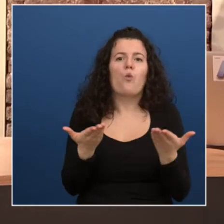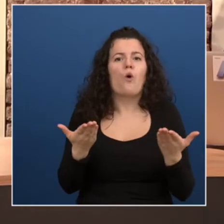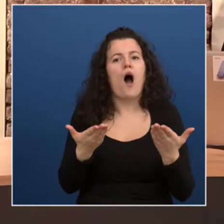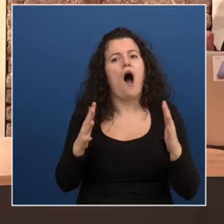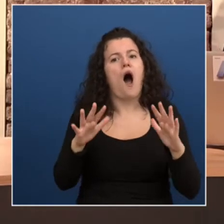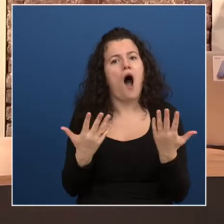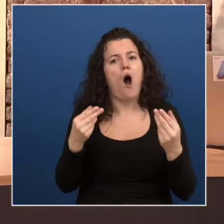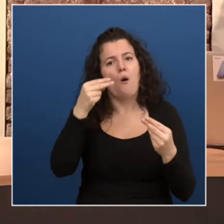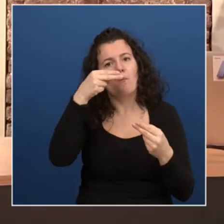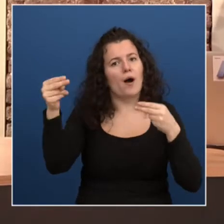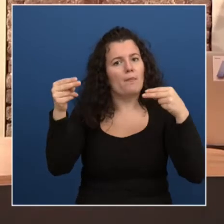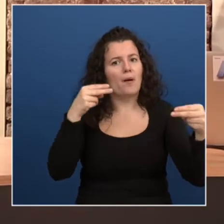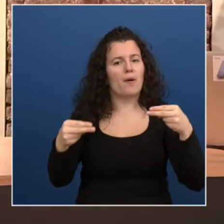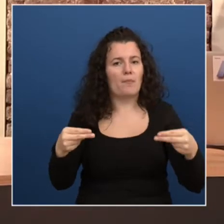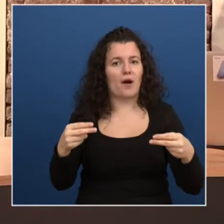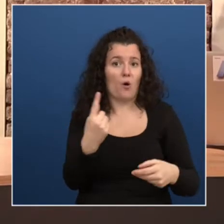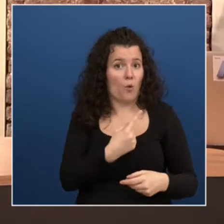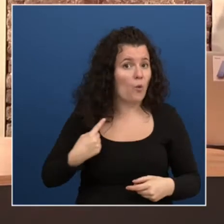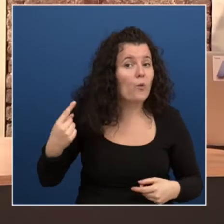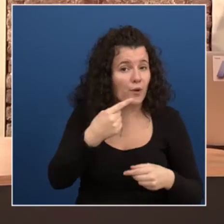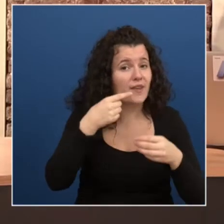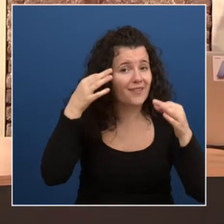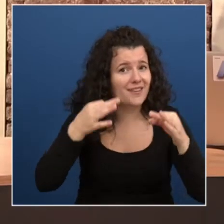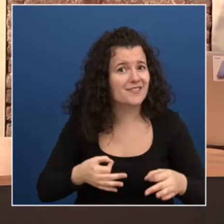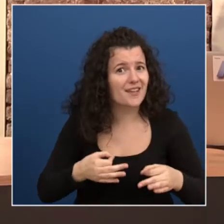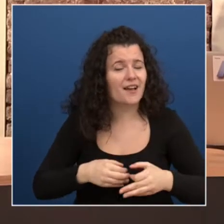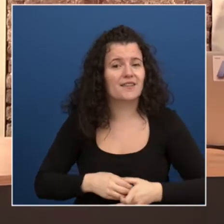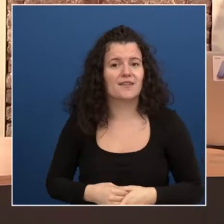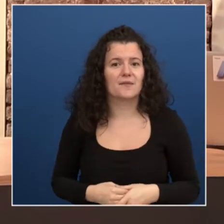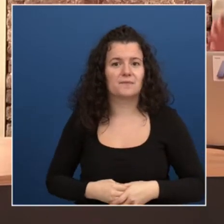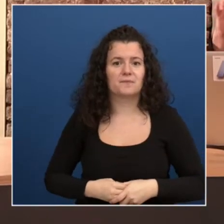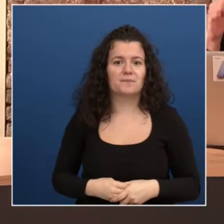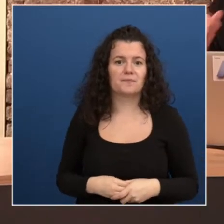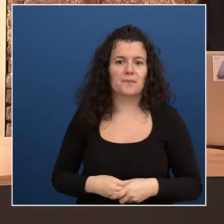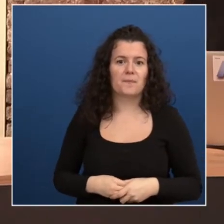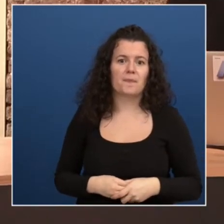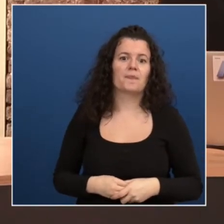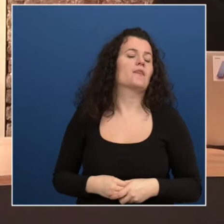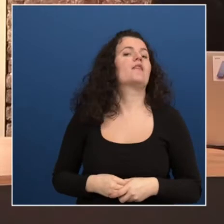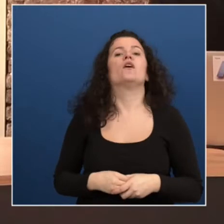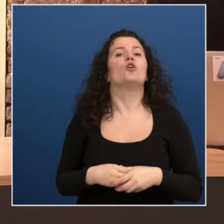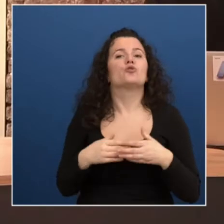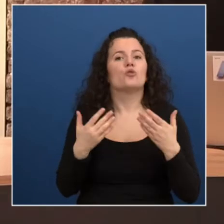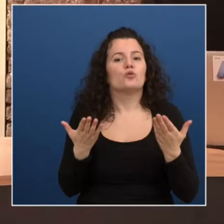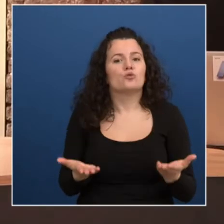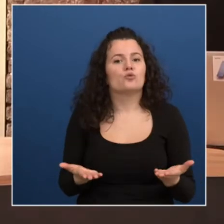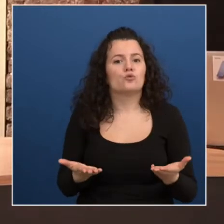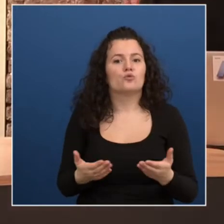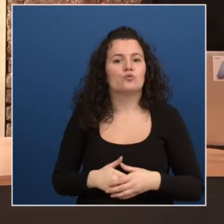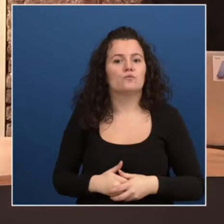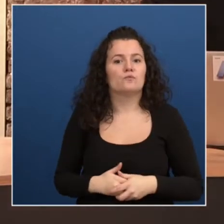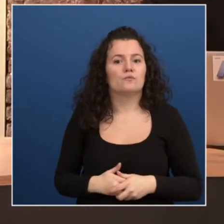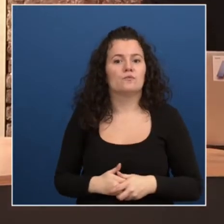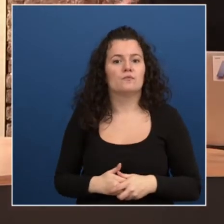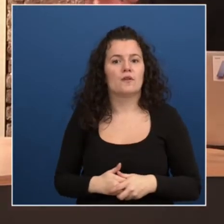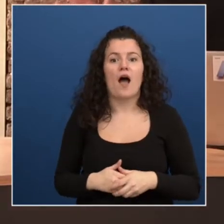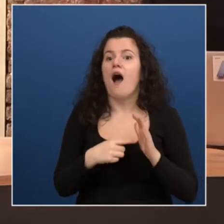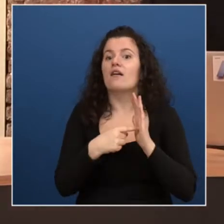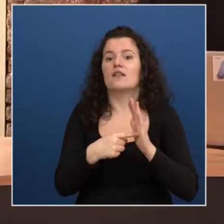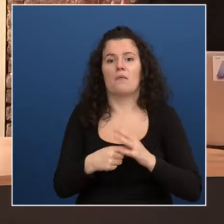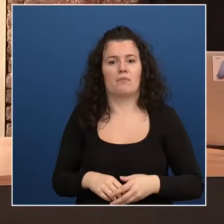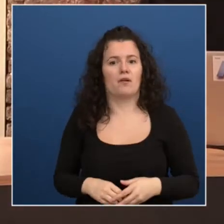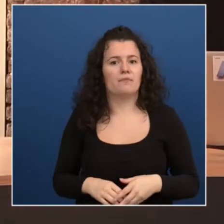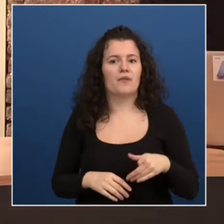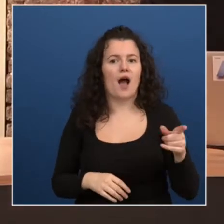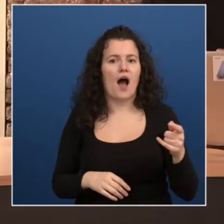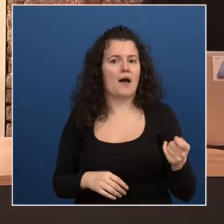of course. That's how people think. It's really not what it is. So you need to eat healthy, or you need to eat tasty. Of course, that's